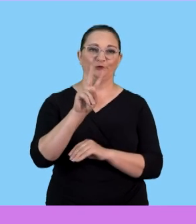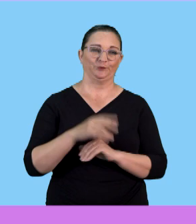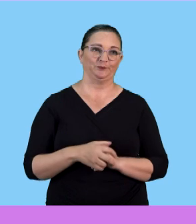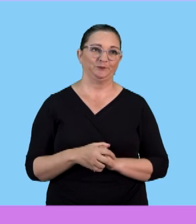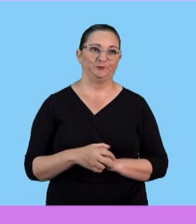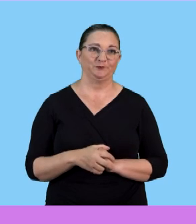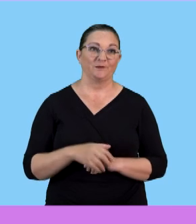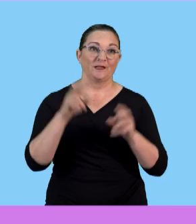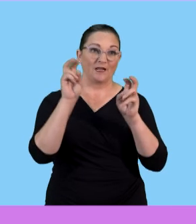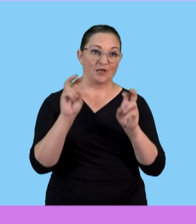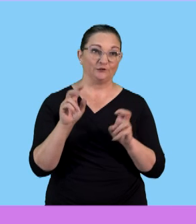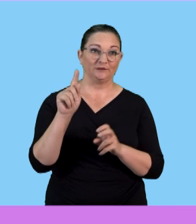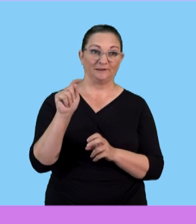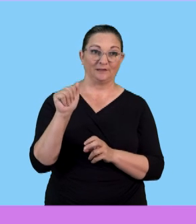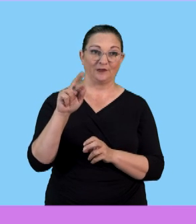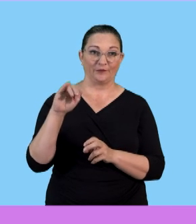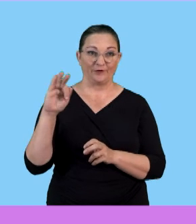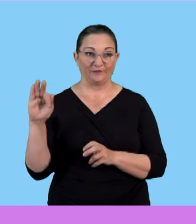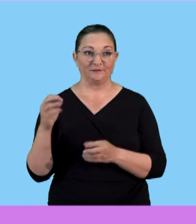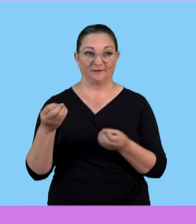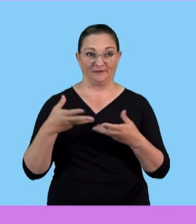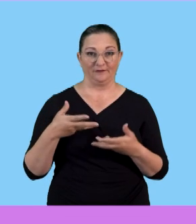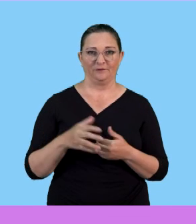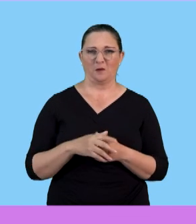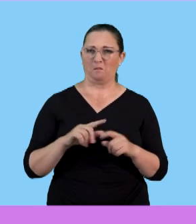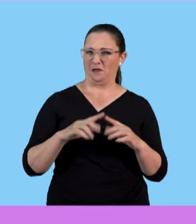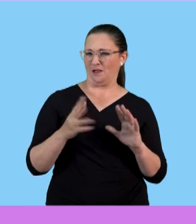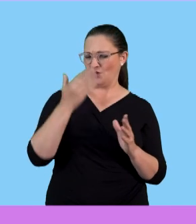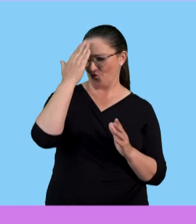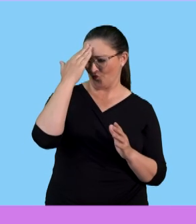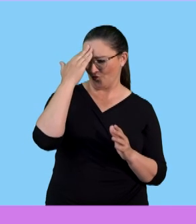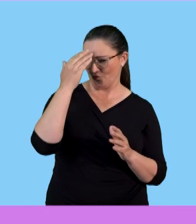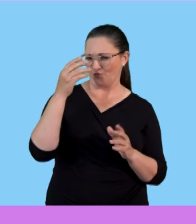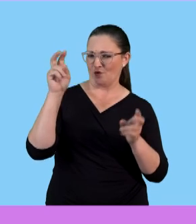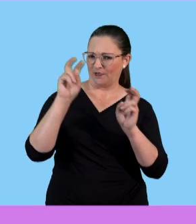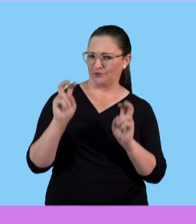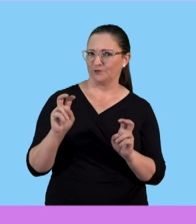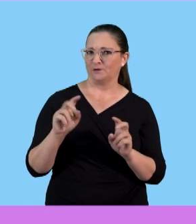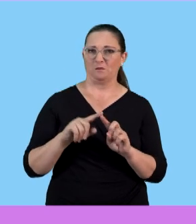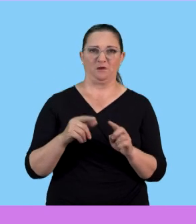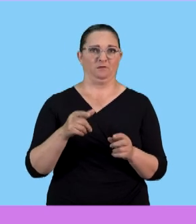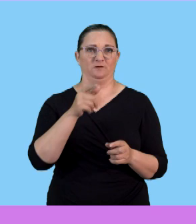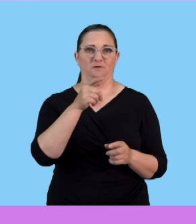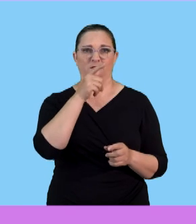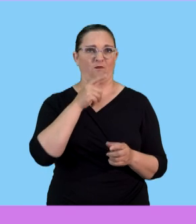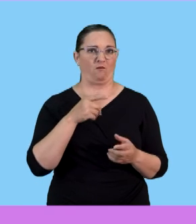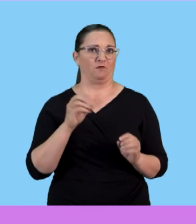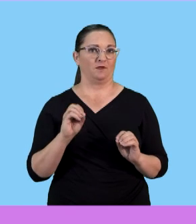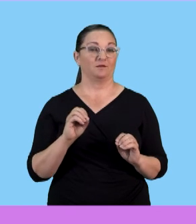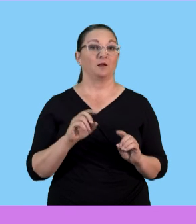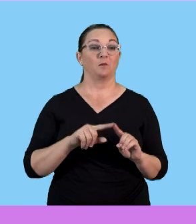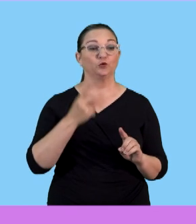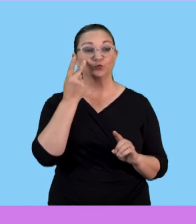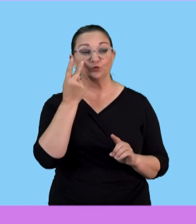2. Electricity tariffs are given. So now how do we know that it's an electricity tariff if it's not being told?